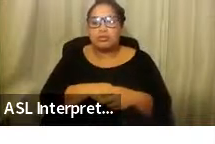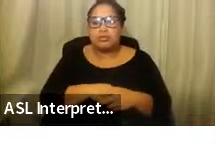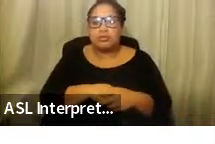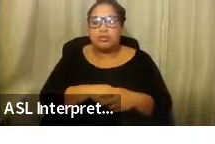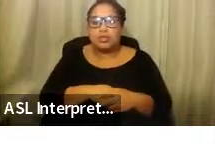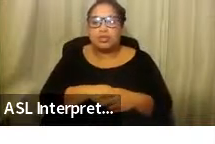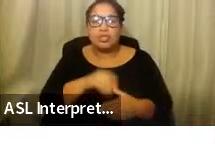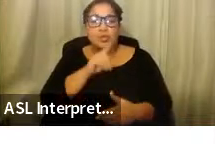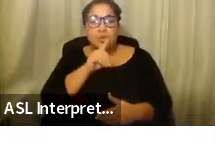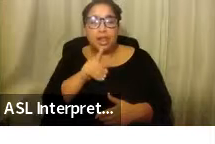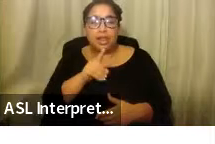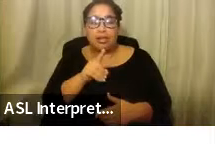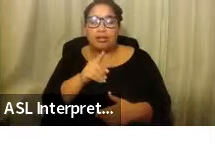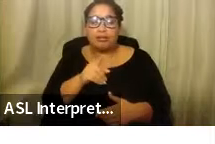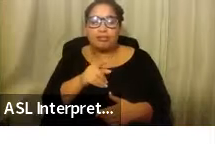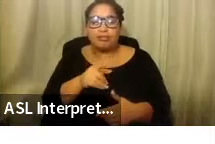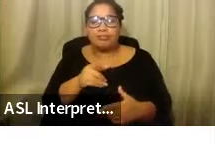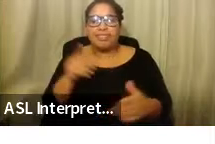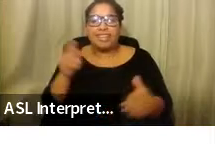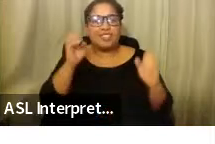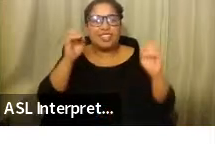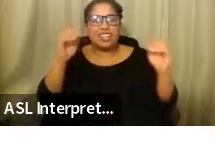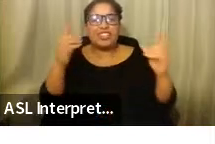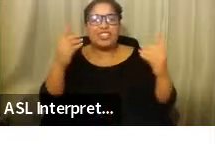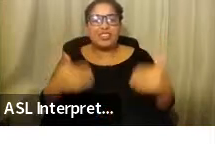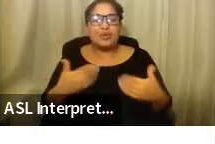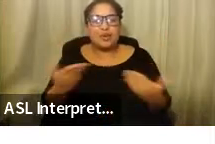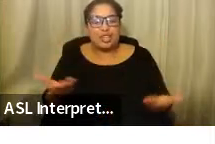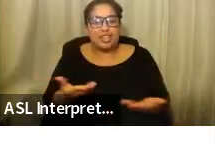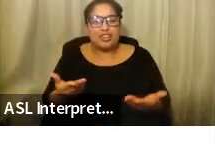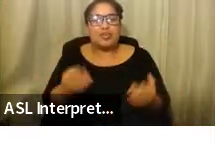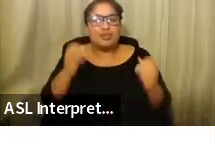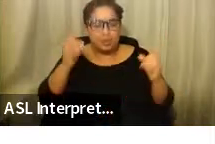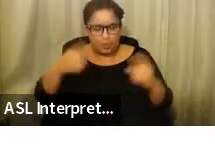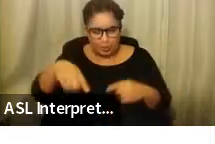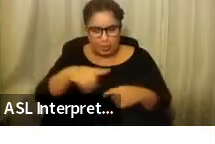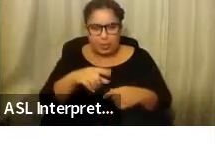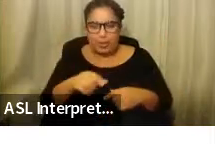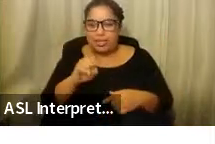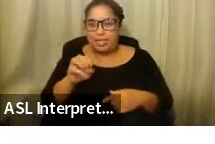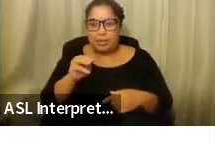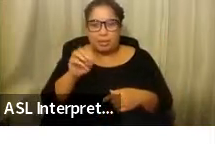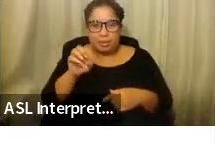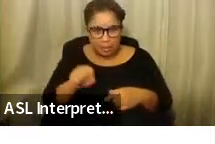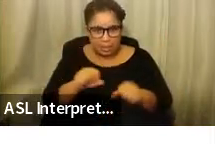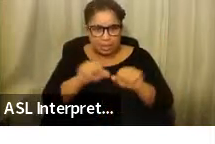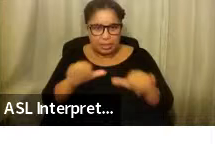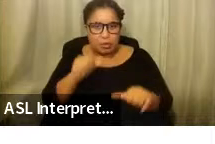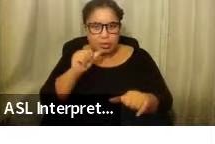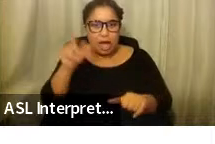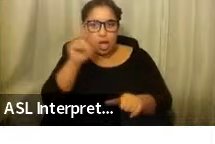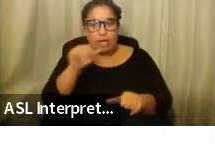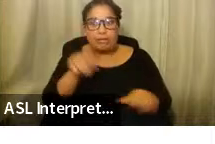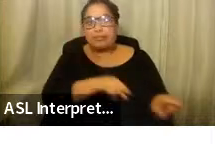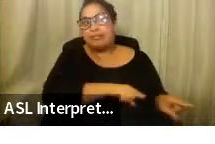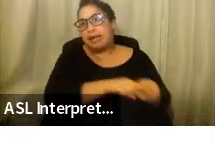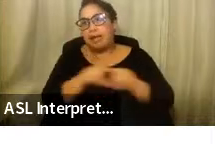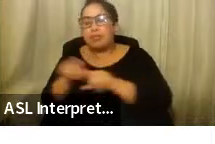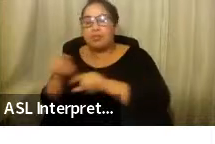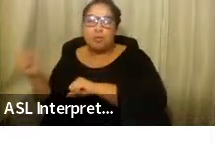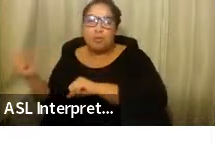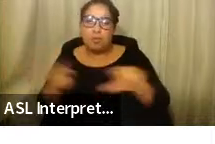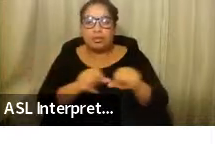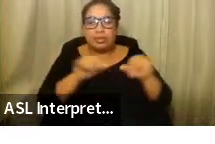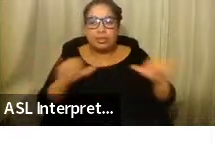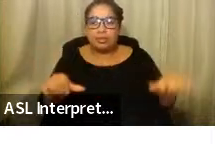an education, and we're also here to educate you that our EMS system is not going to look like every other EMS system. It's not about